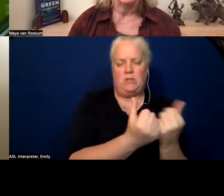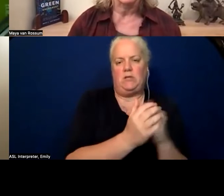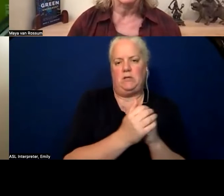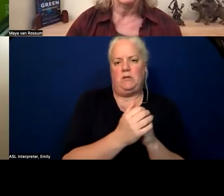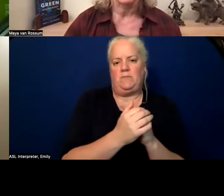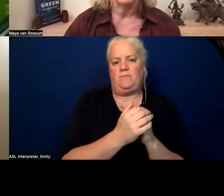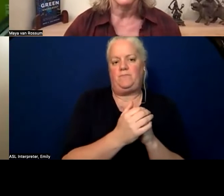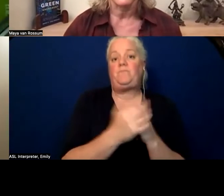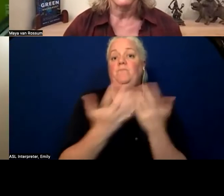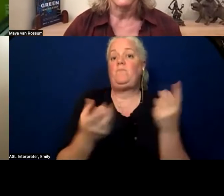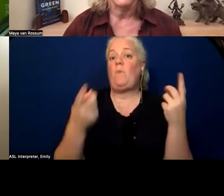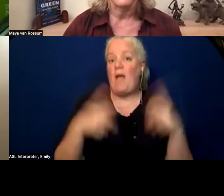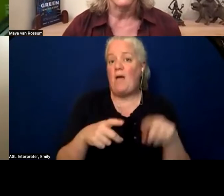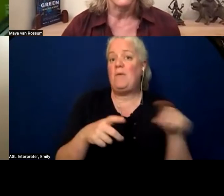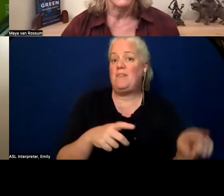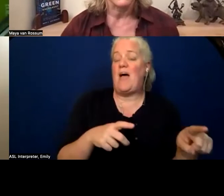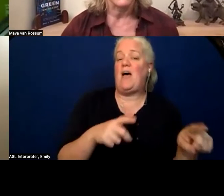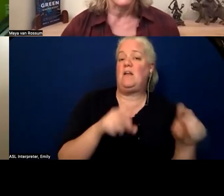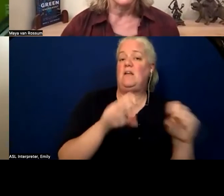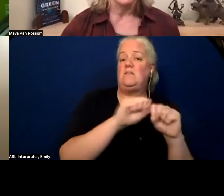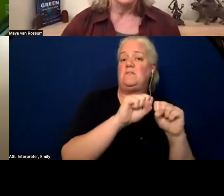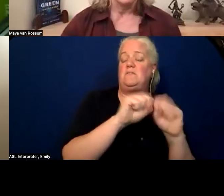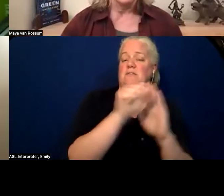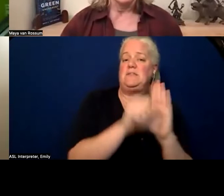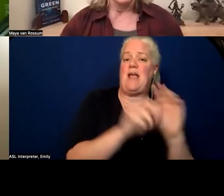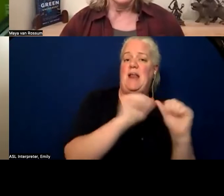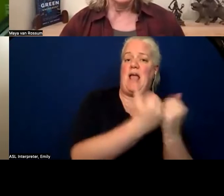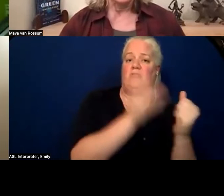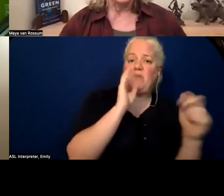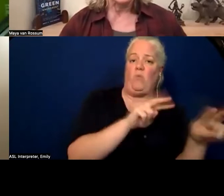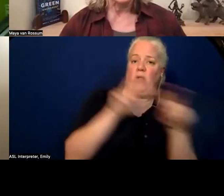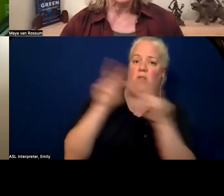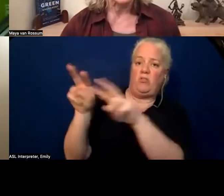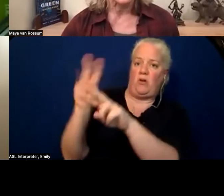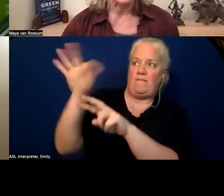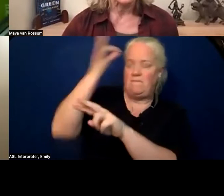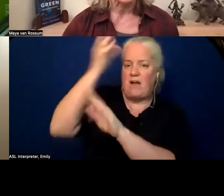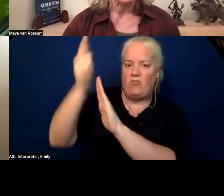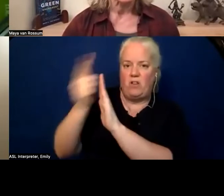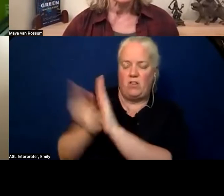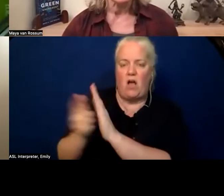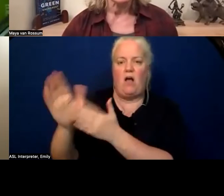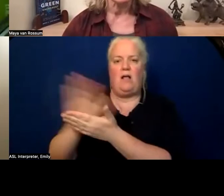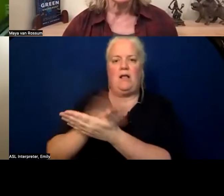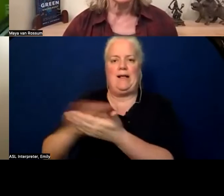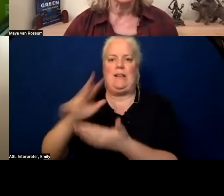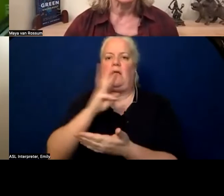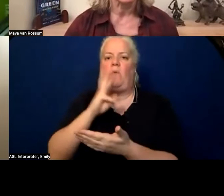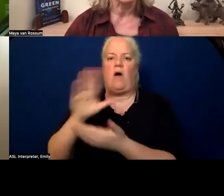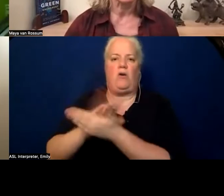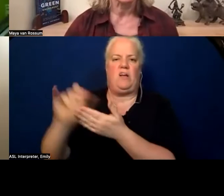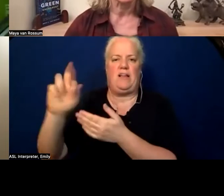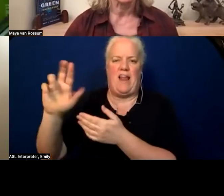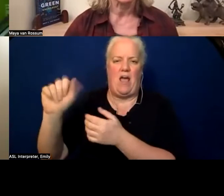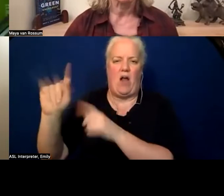the Department of Environmental Conservation will look to a federal statute like the Clean Water Act or the Clean Air Act and implement provisions of it. And